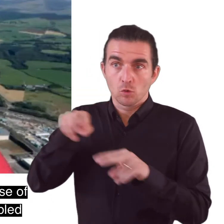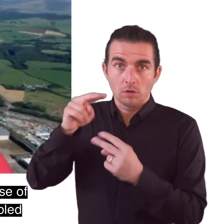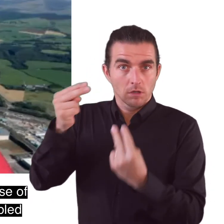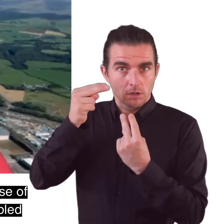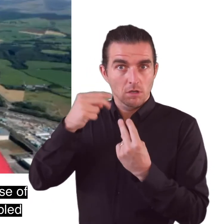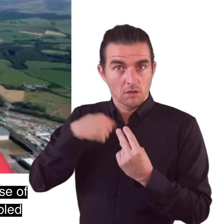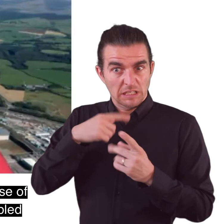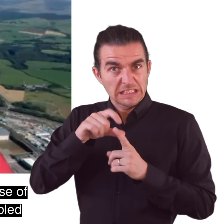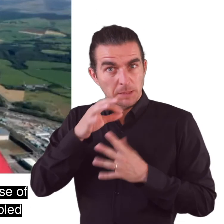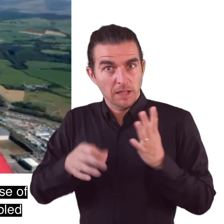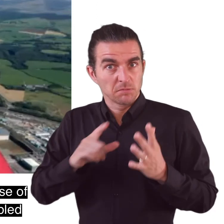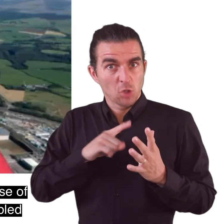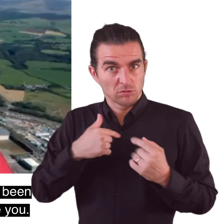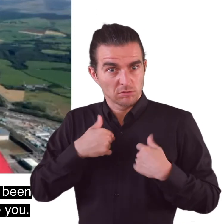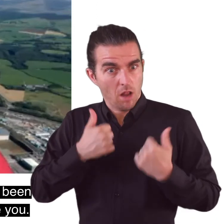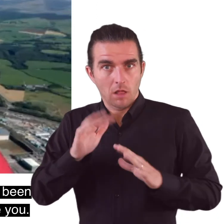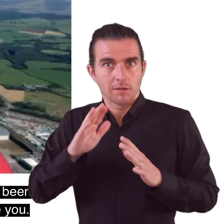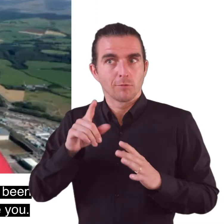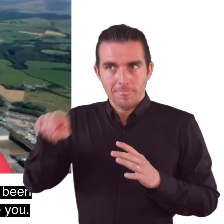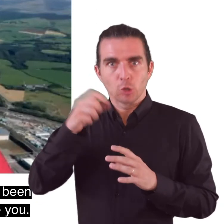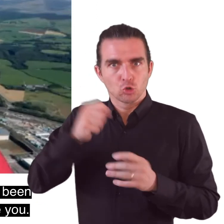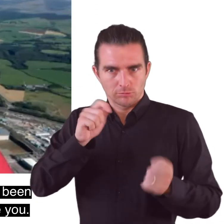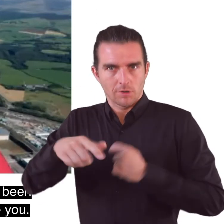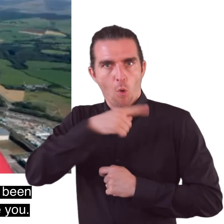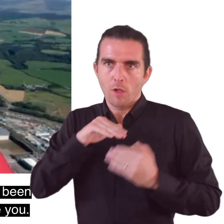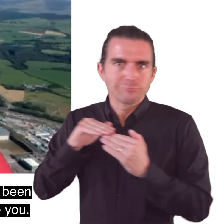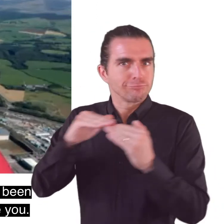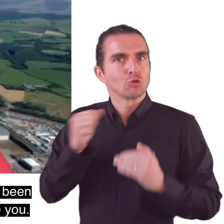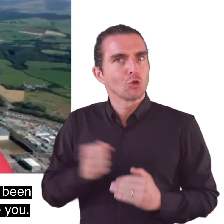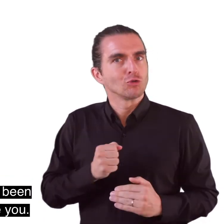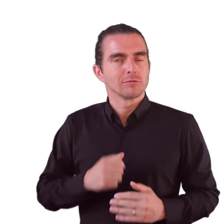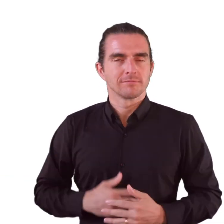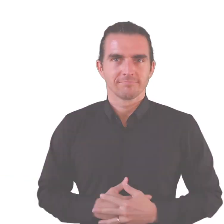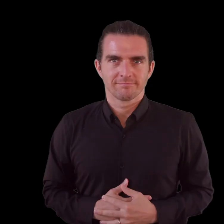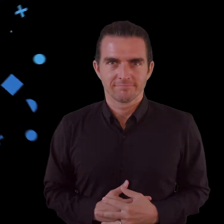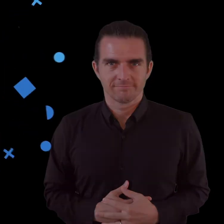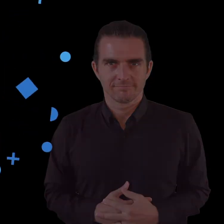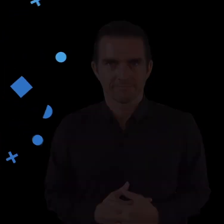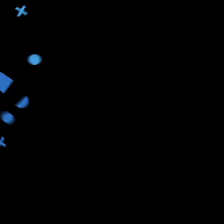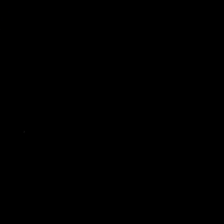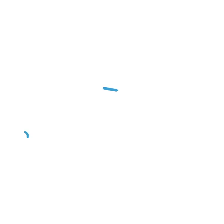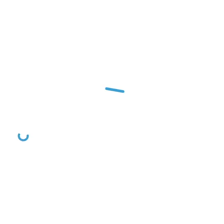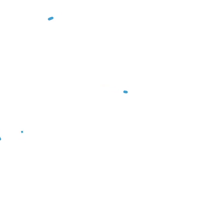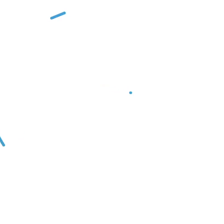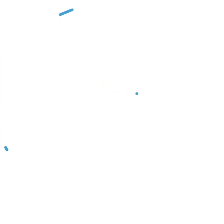disability, you're not disabled because of who you are, you're disabled because the world has not been designed to accommodate you.